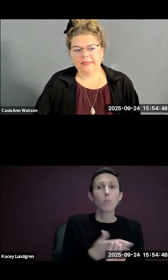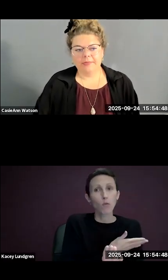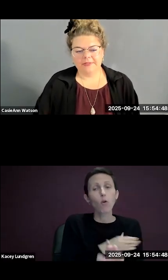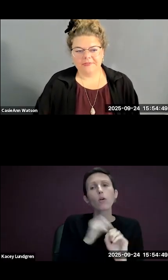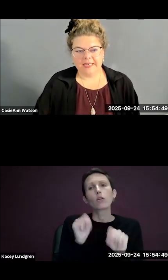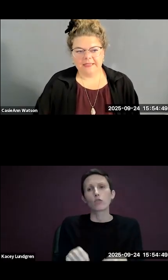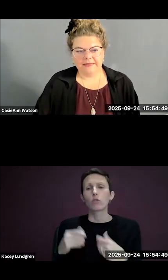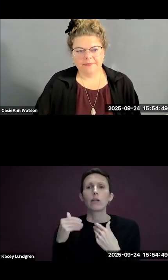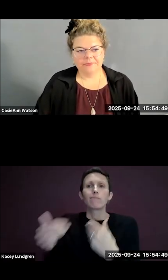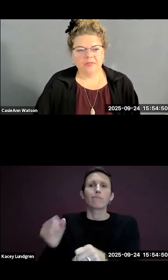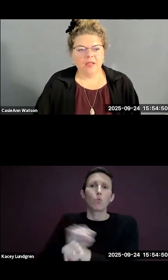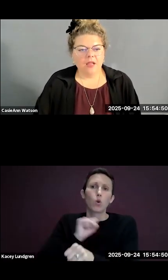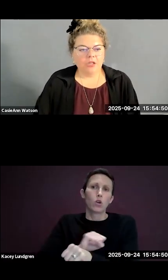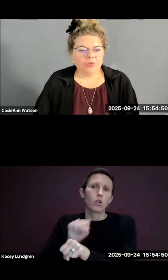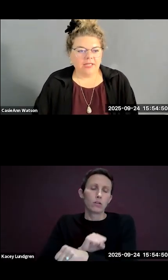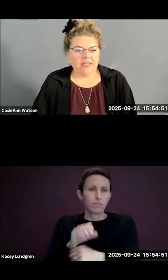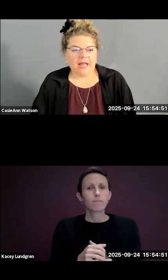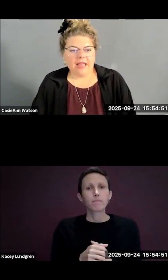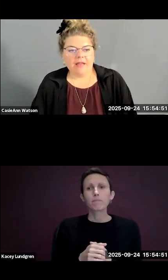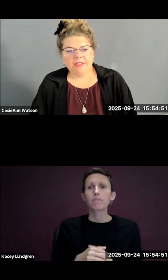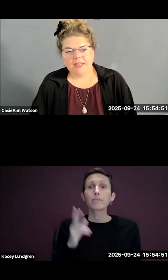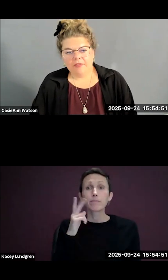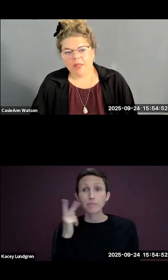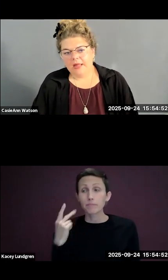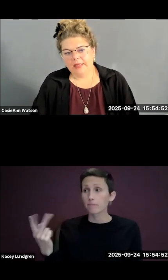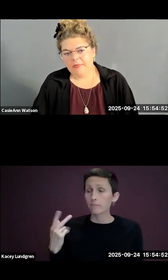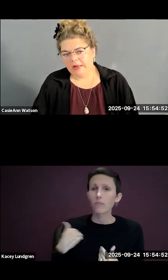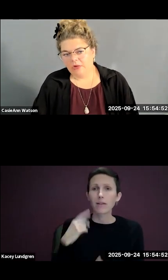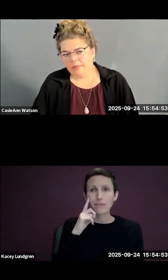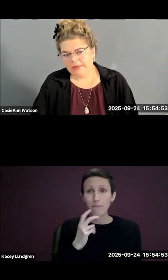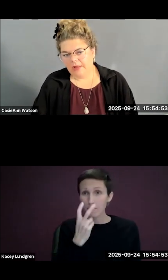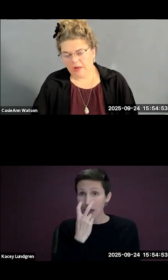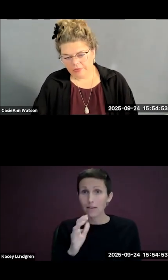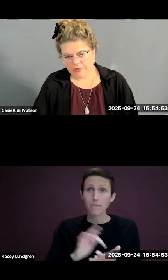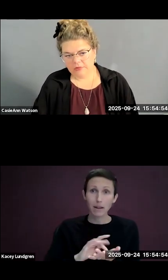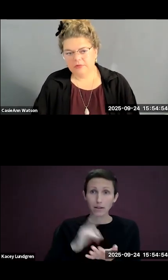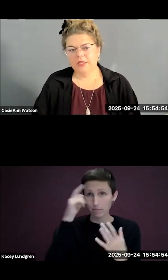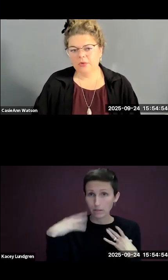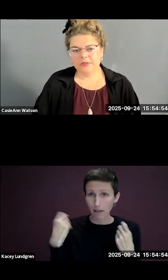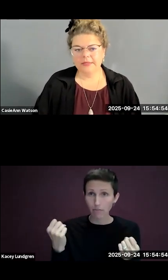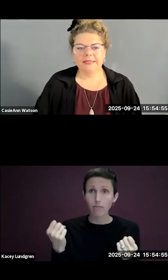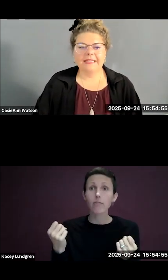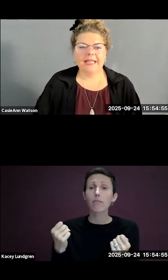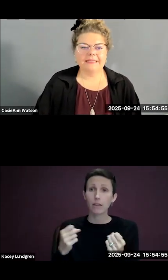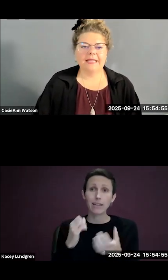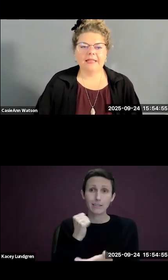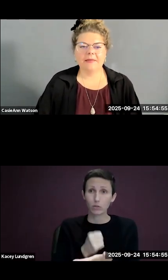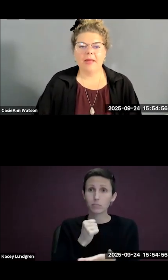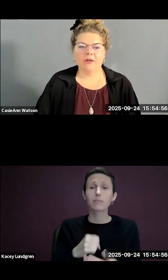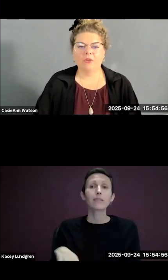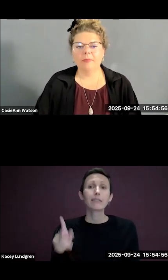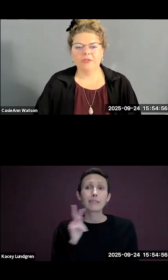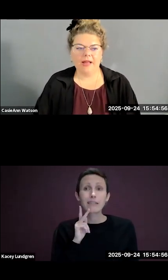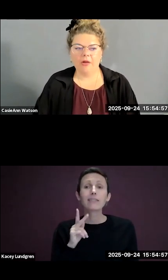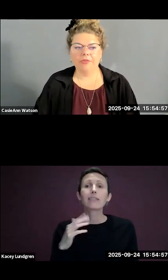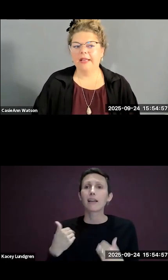work in these types of settings. Katrina and I have the DeafBlind and medical mental health endorsements, and Casey has